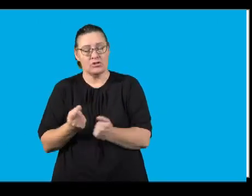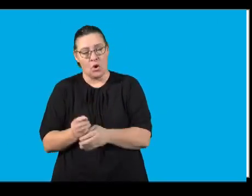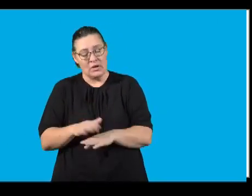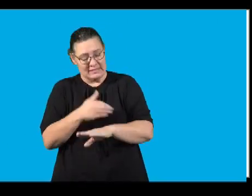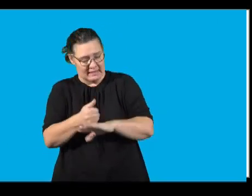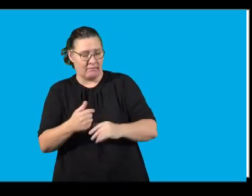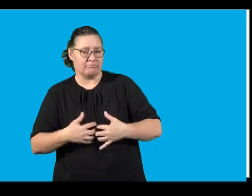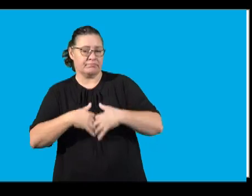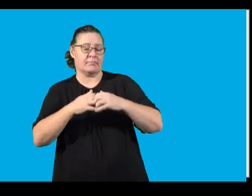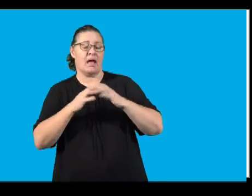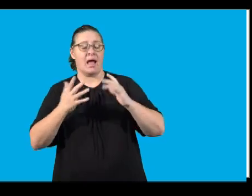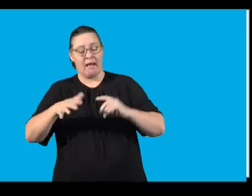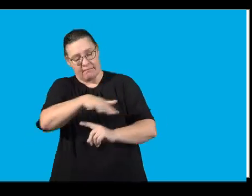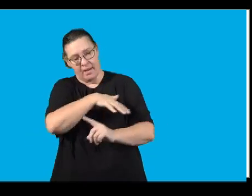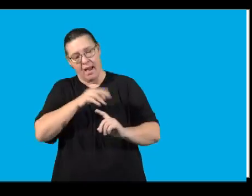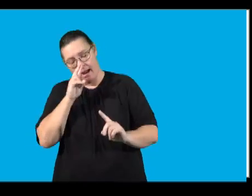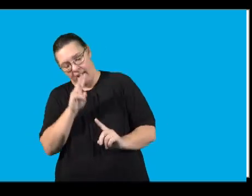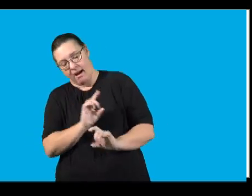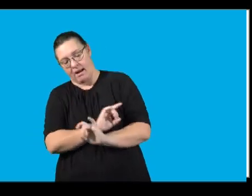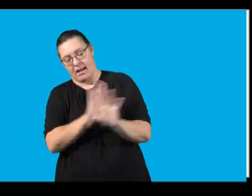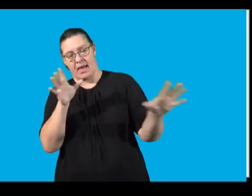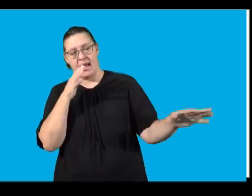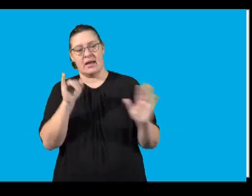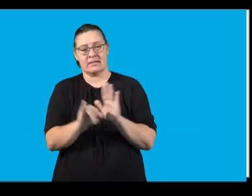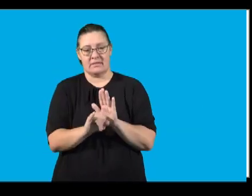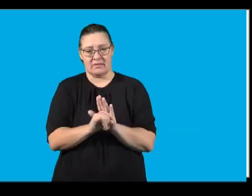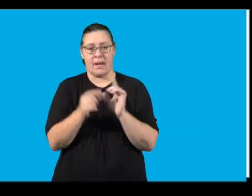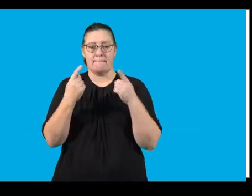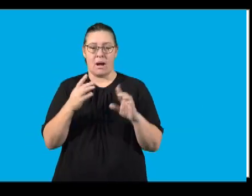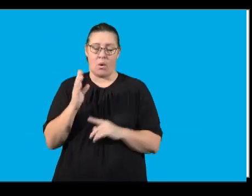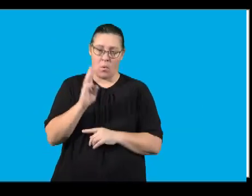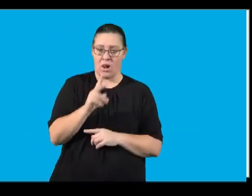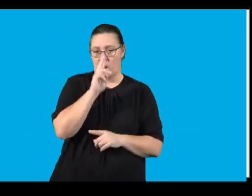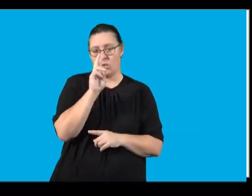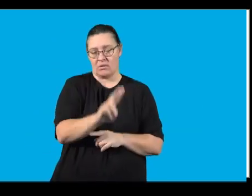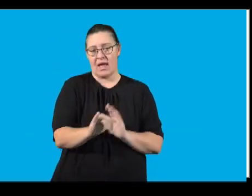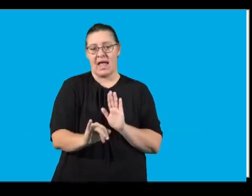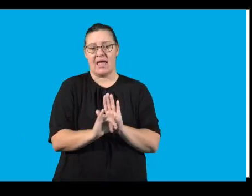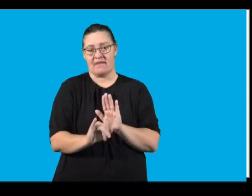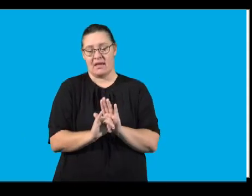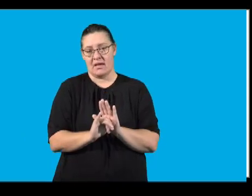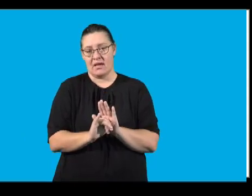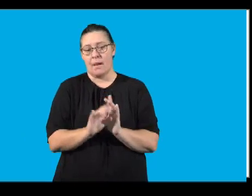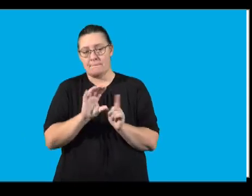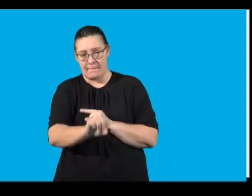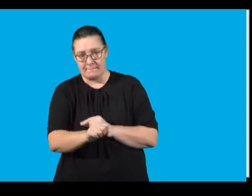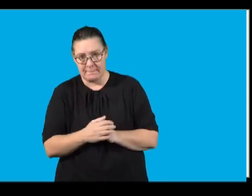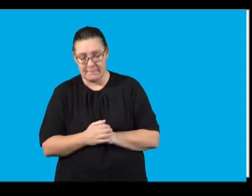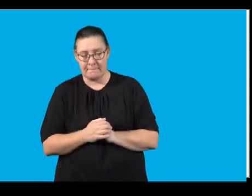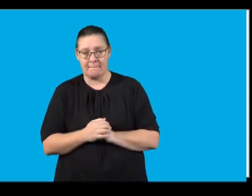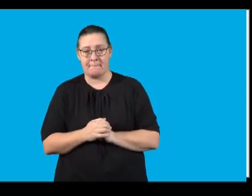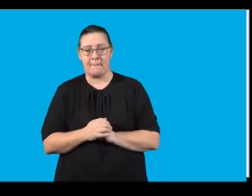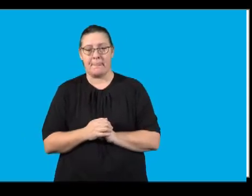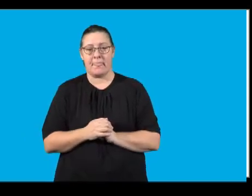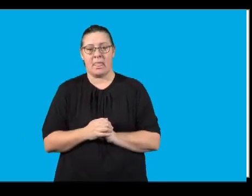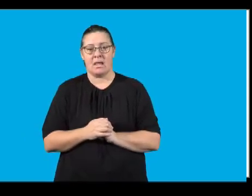been clearly identified, and already it shows you that the marker is going to look for that evidence that you need to